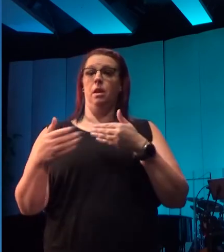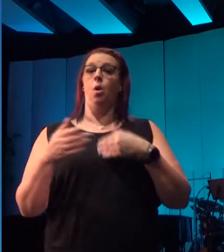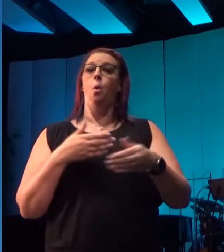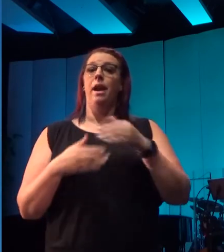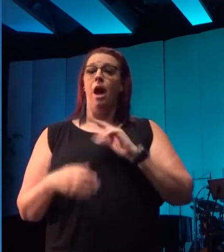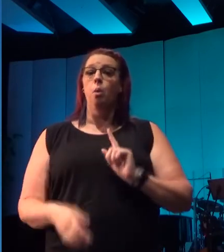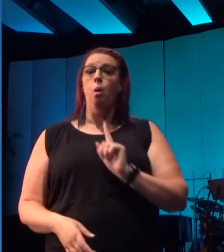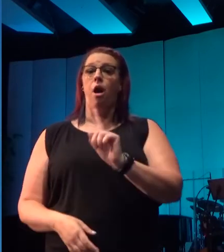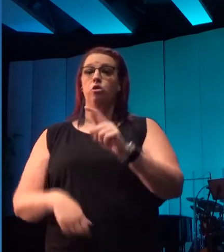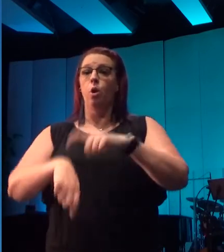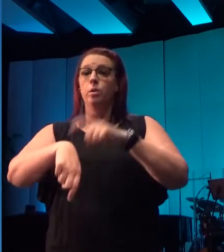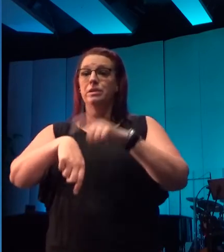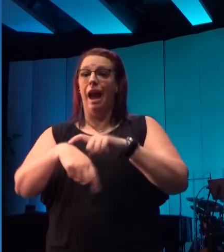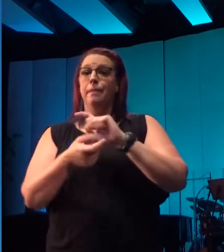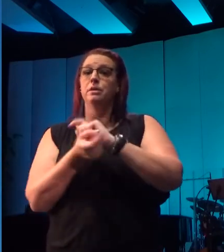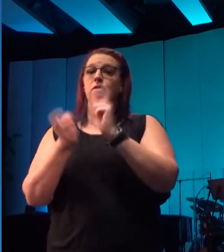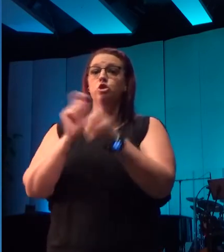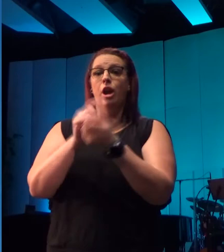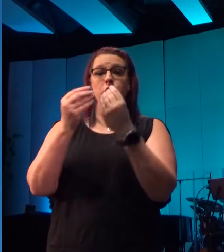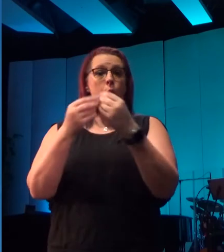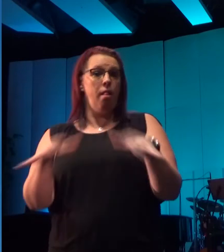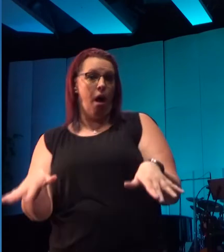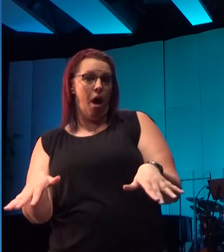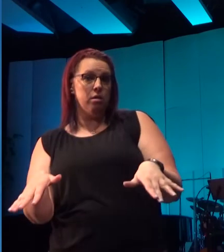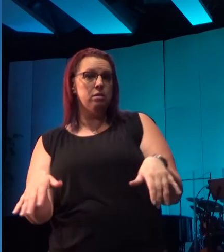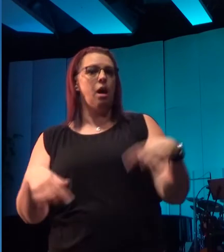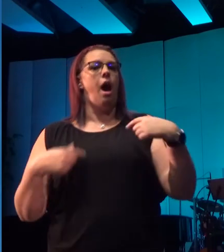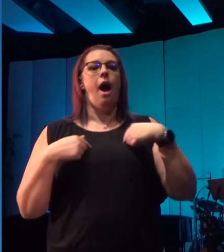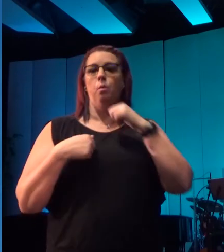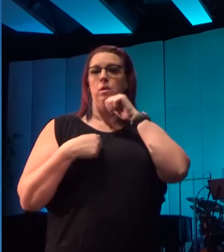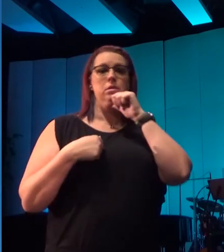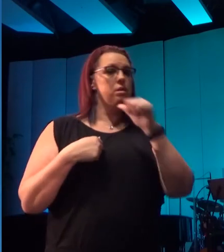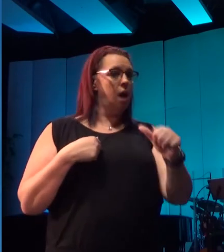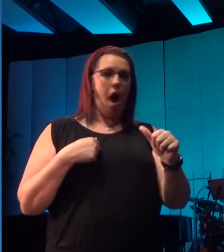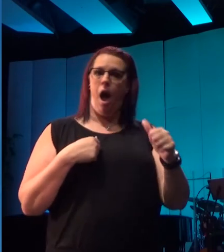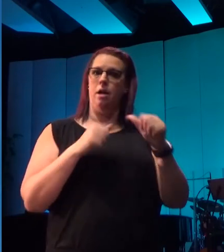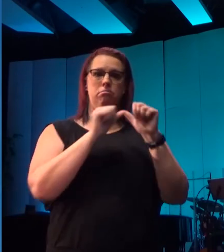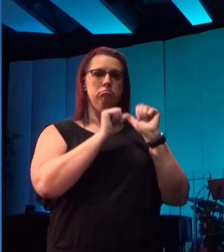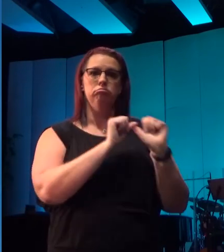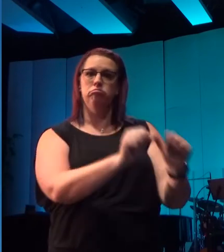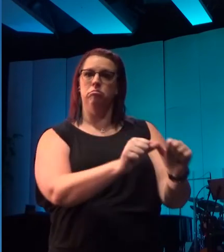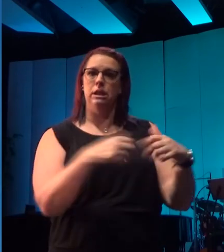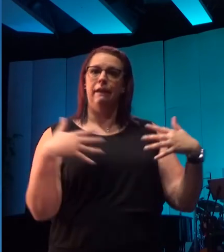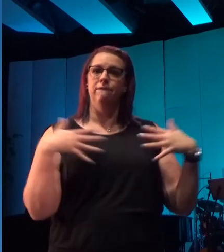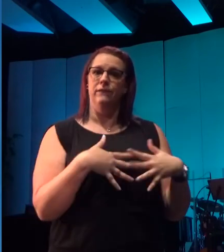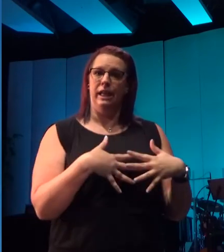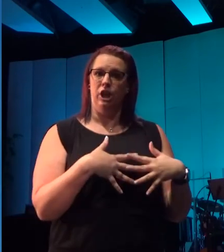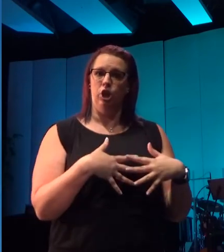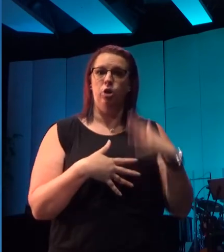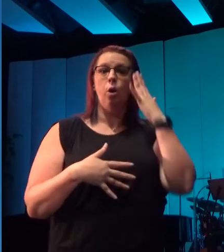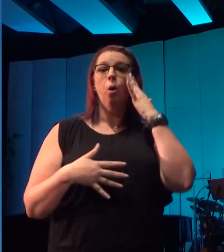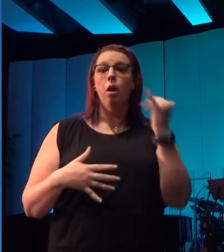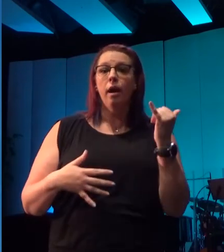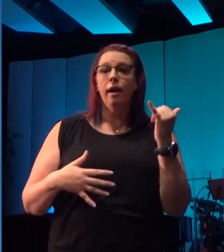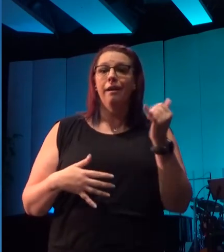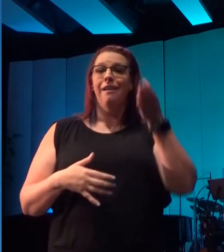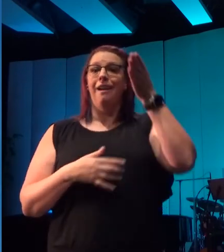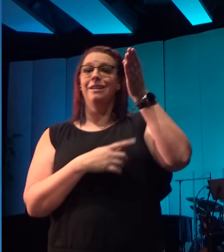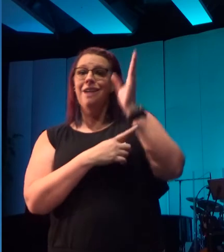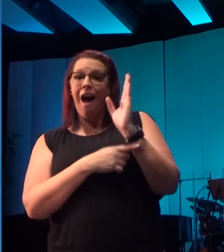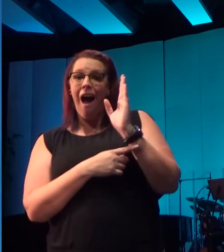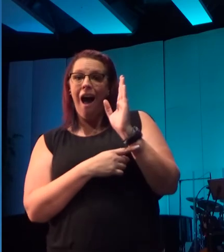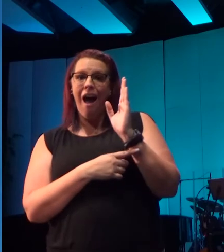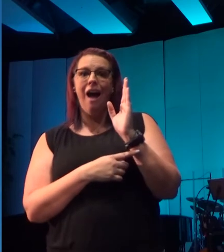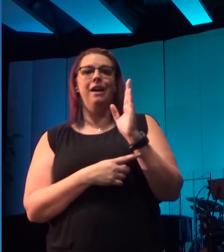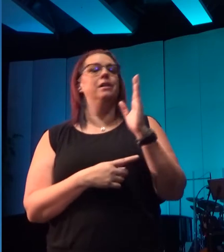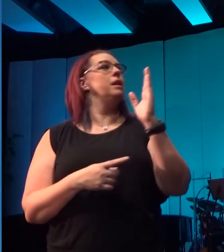times of change or loss, I will not become lost in fear, for God is the reality